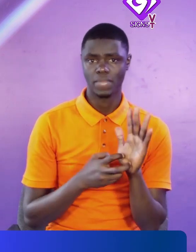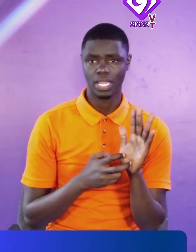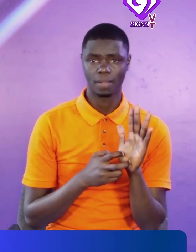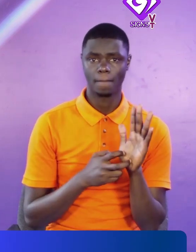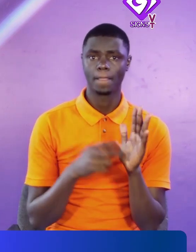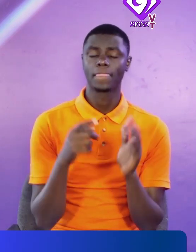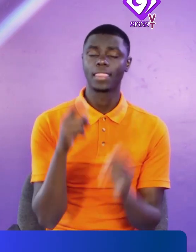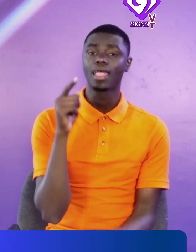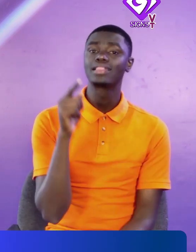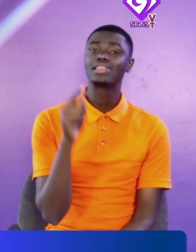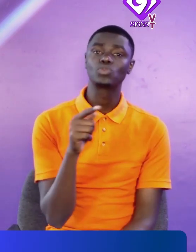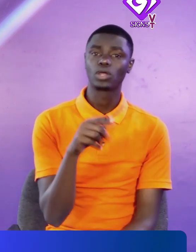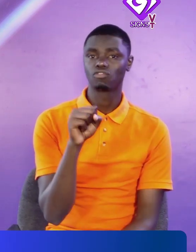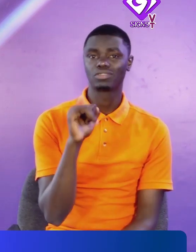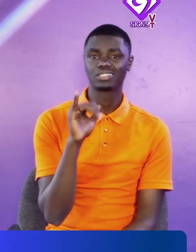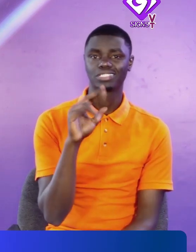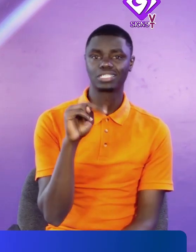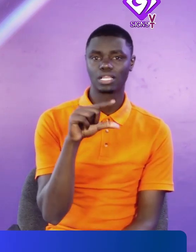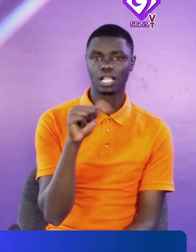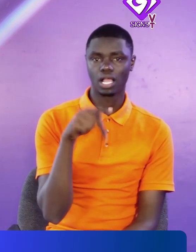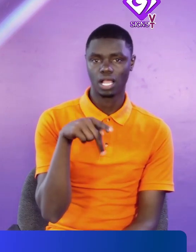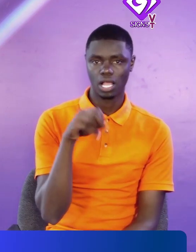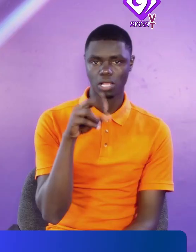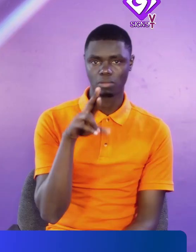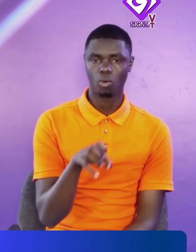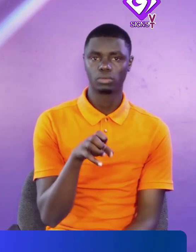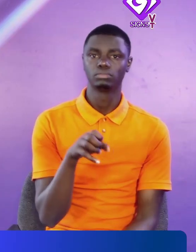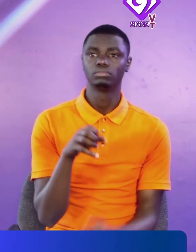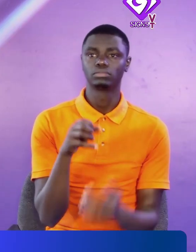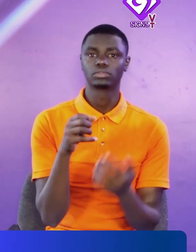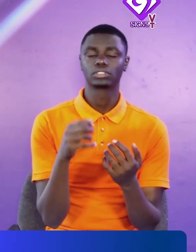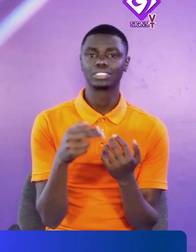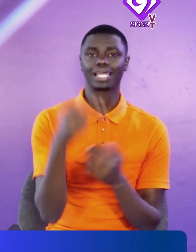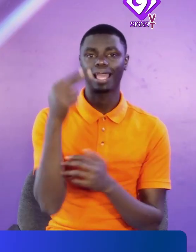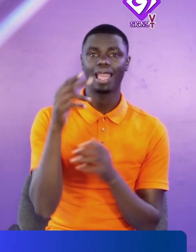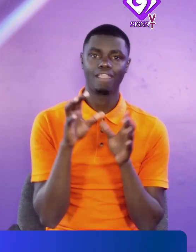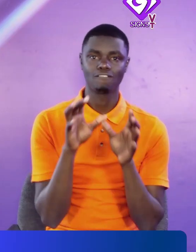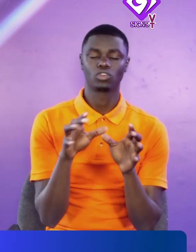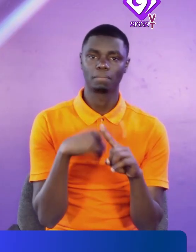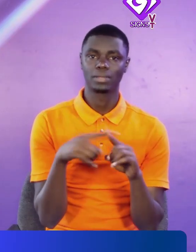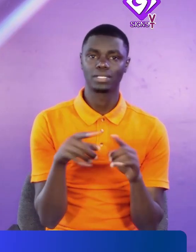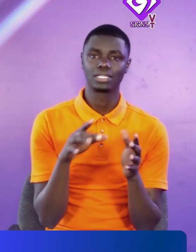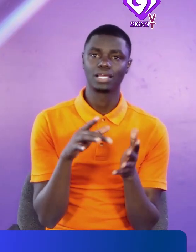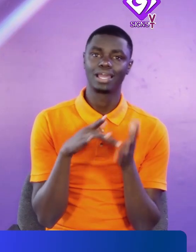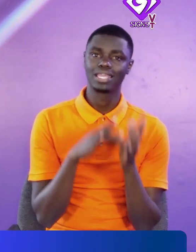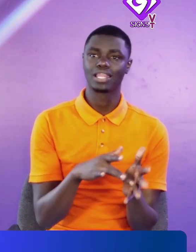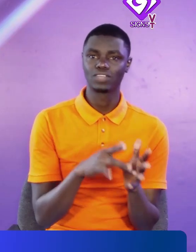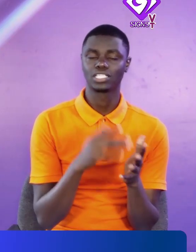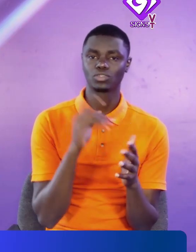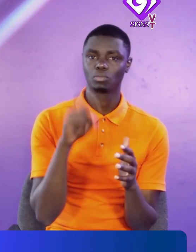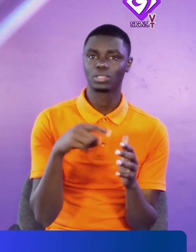configuration ya Singapore, yes, ni high downforce track, but ina emphasize ukuwe na straight line